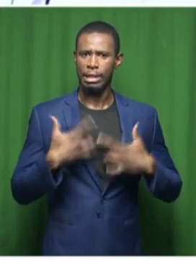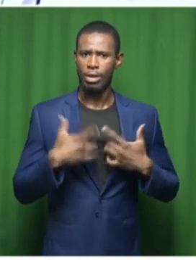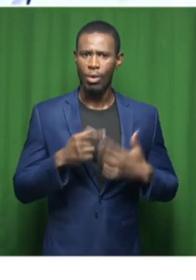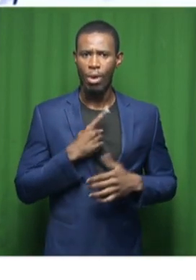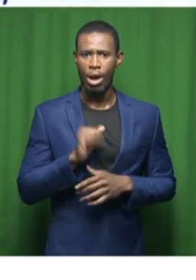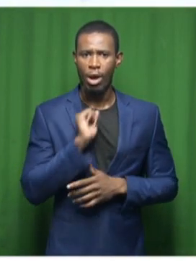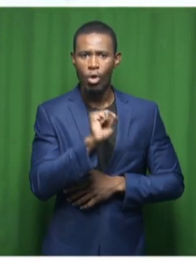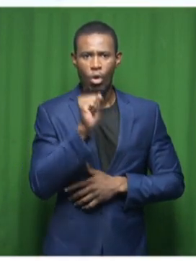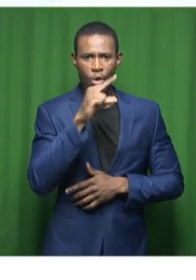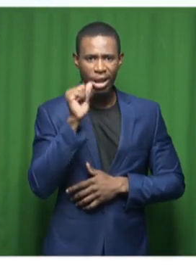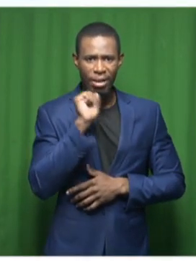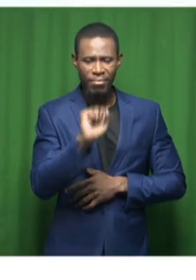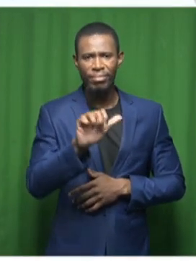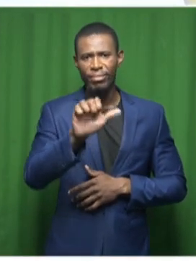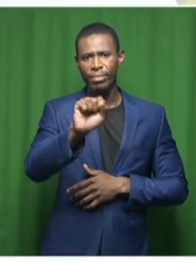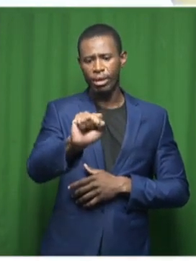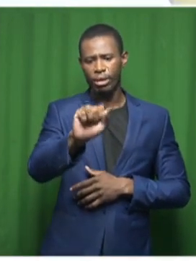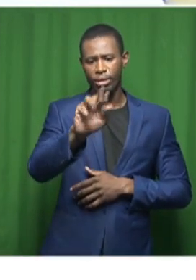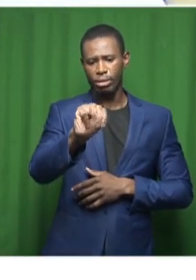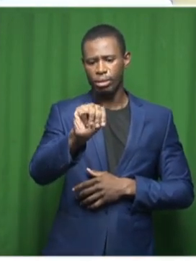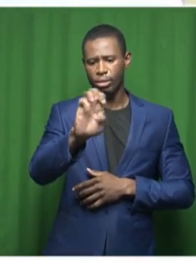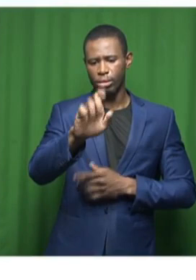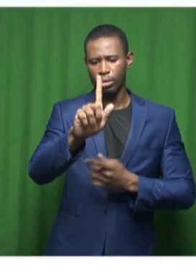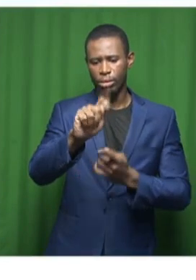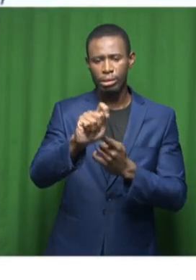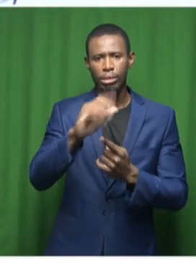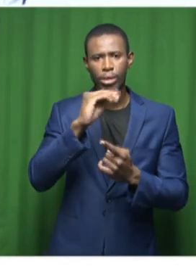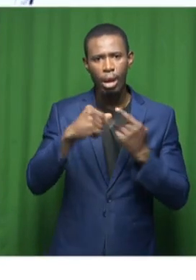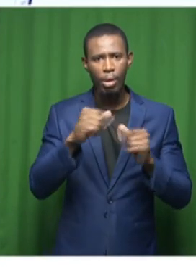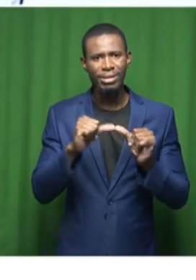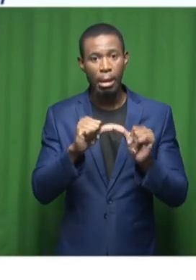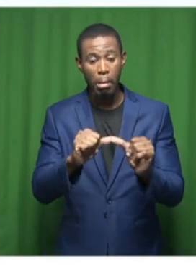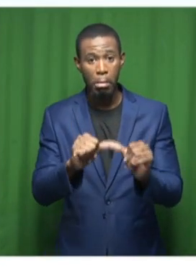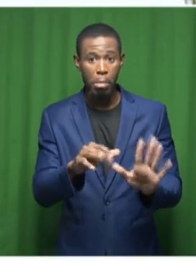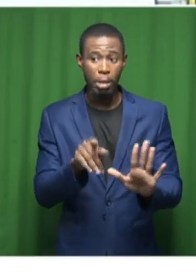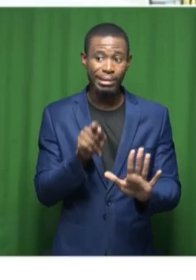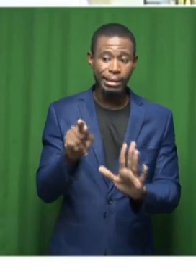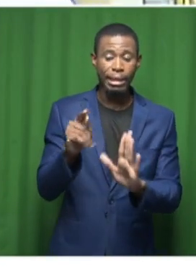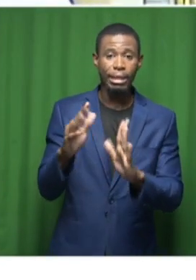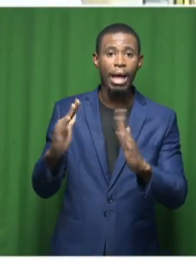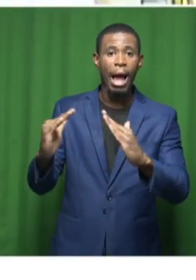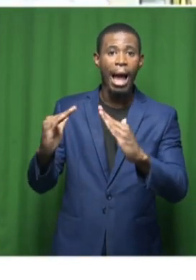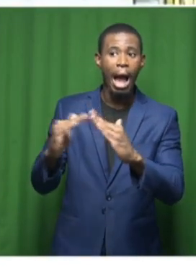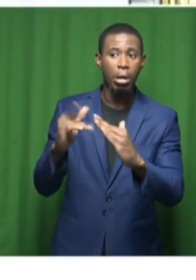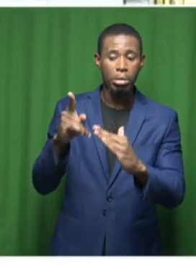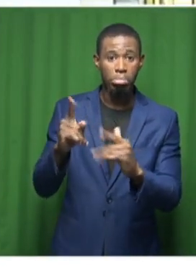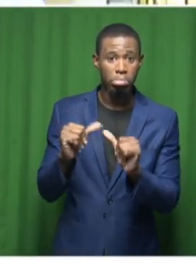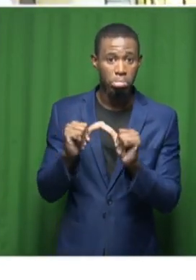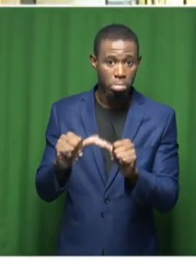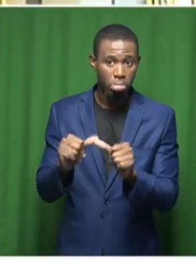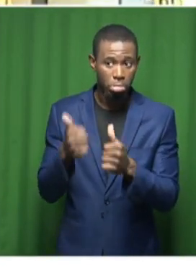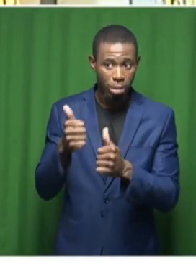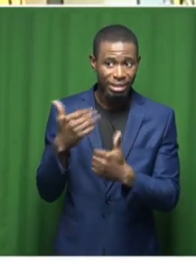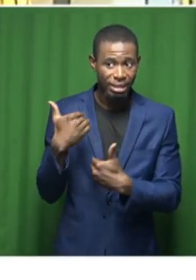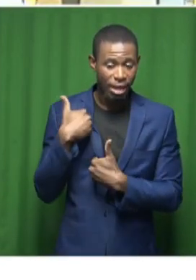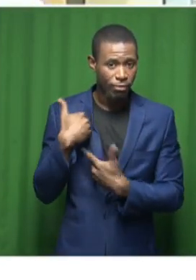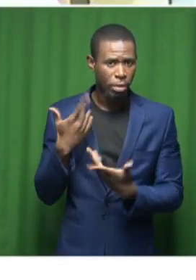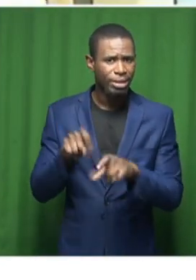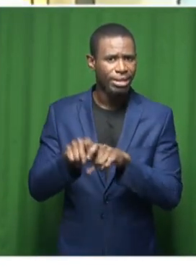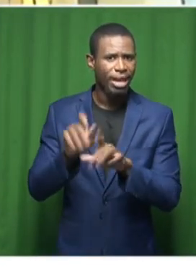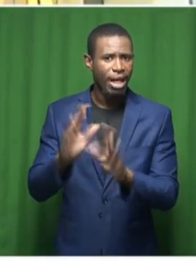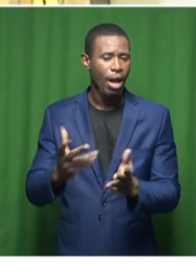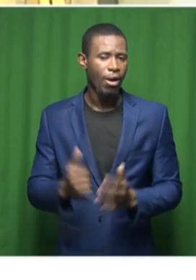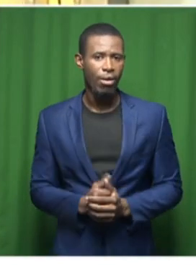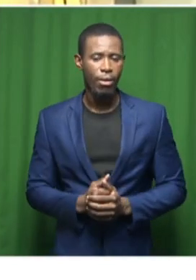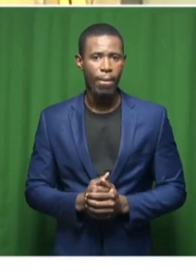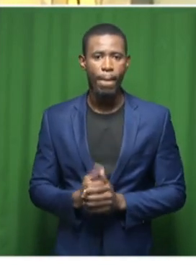name SMACT speaks to sustainability. How sustainable is it, and how do you test that? Well, I think, the